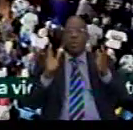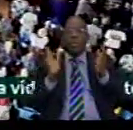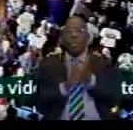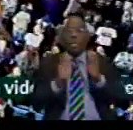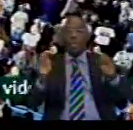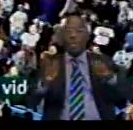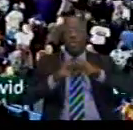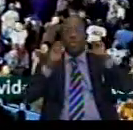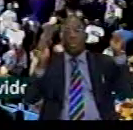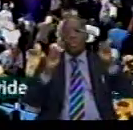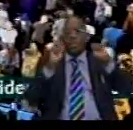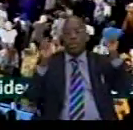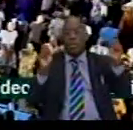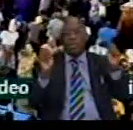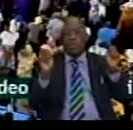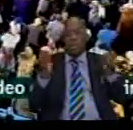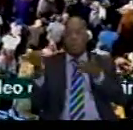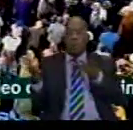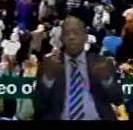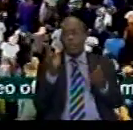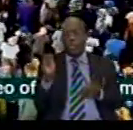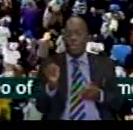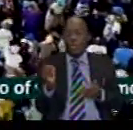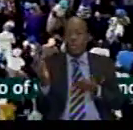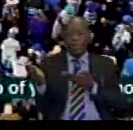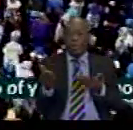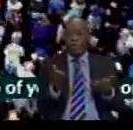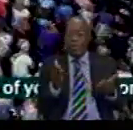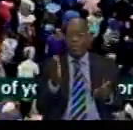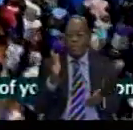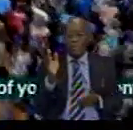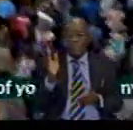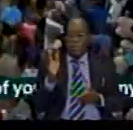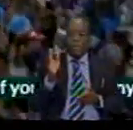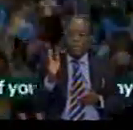hallelujah. And then bring them, bring them, bring them, bring them.